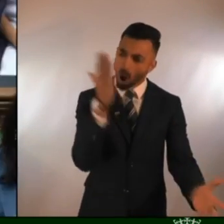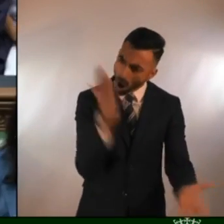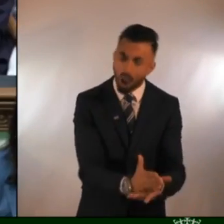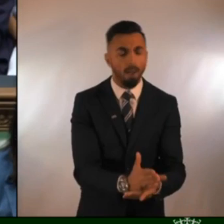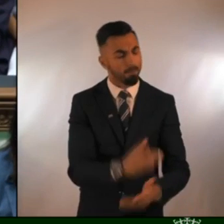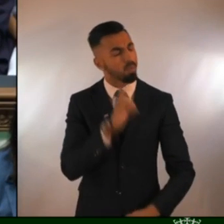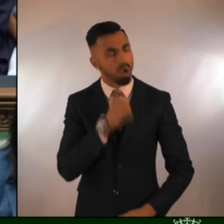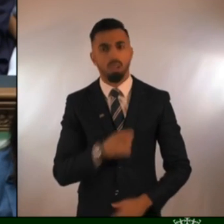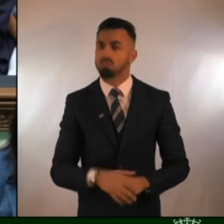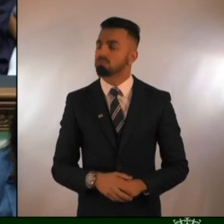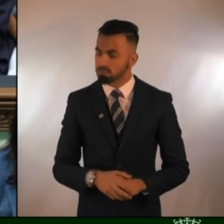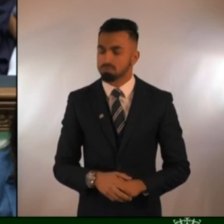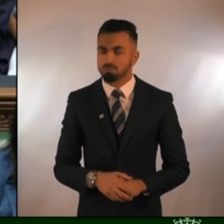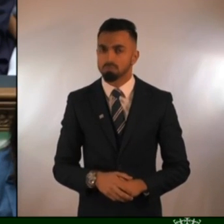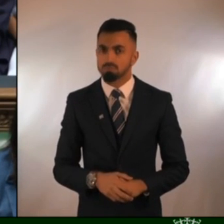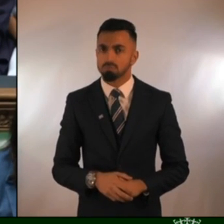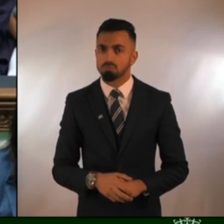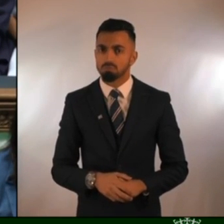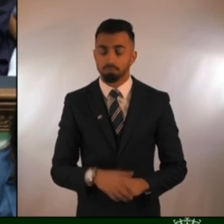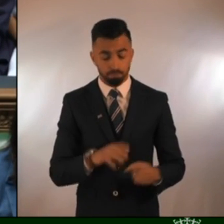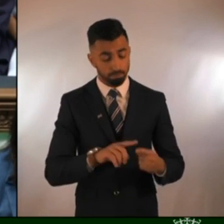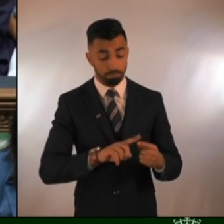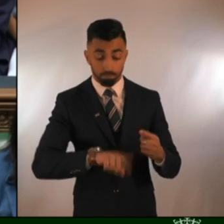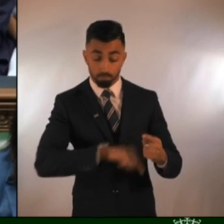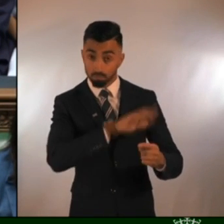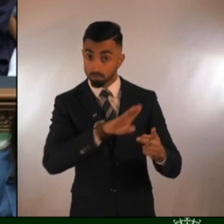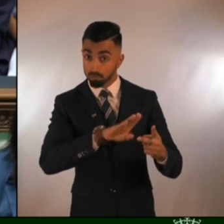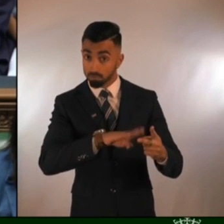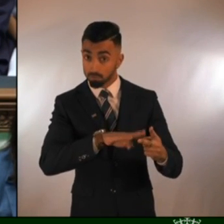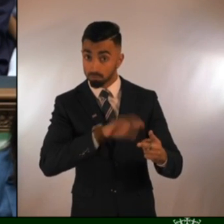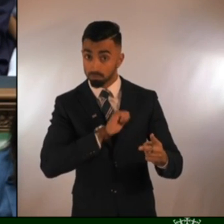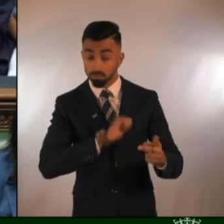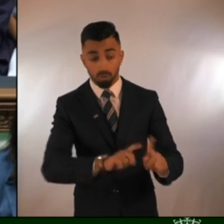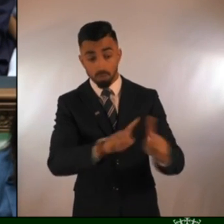Second, during this immediate crisis, if people fall